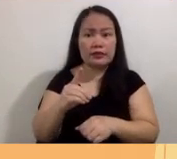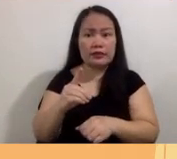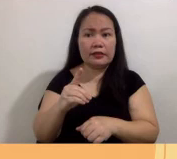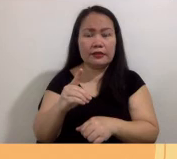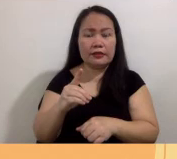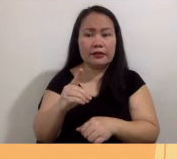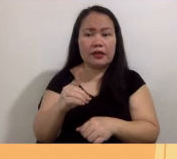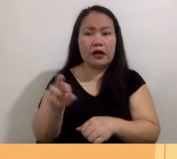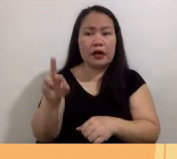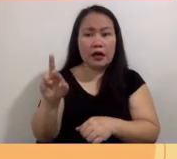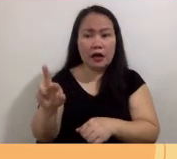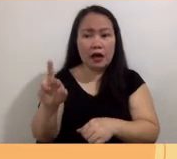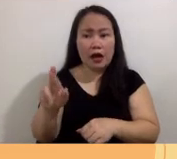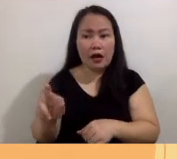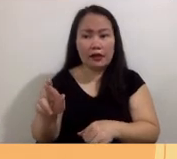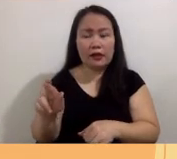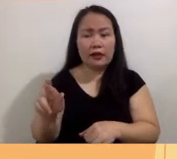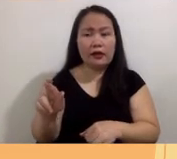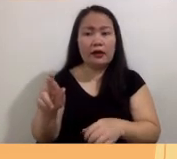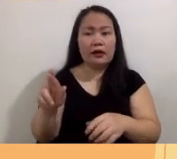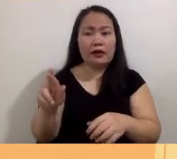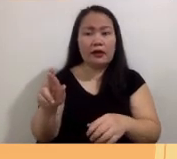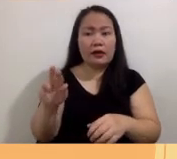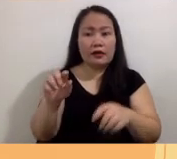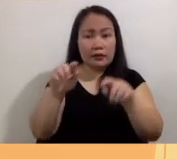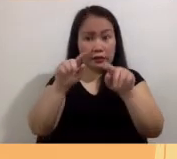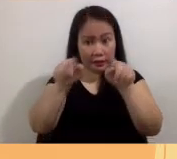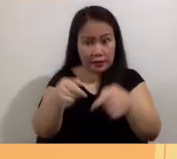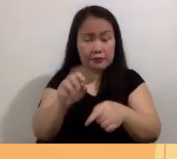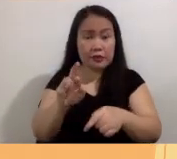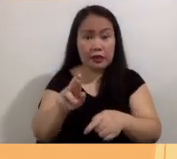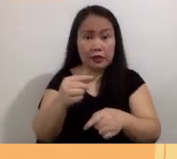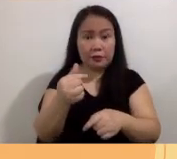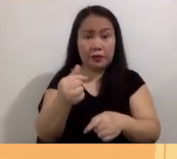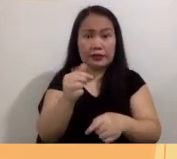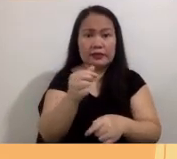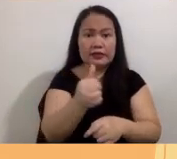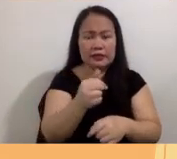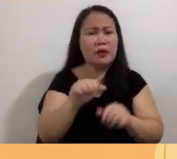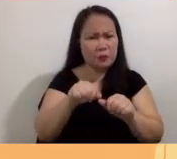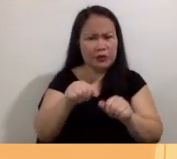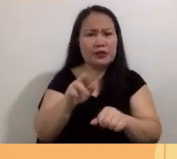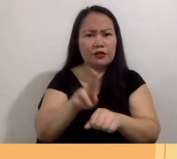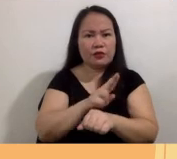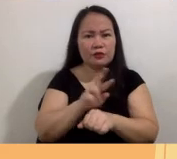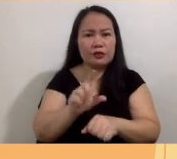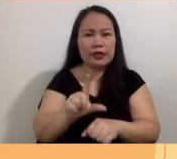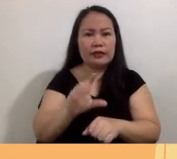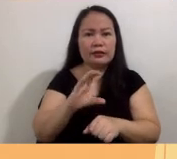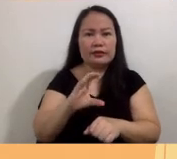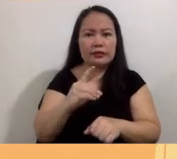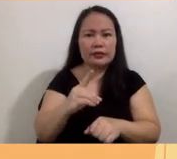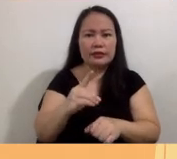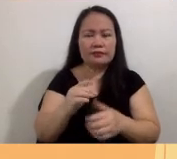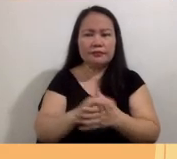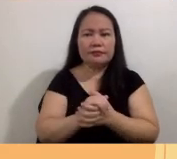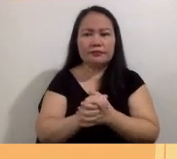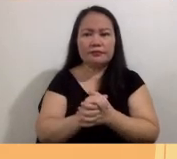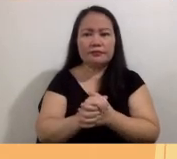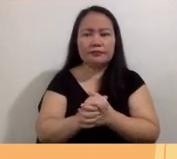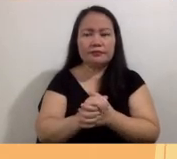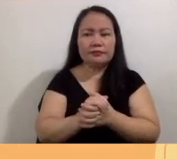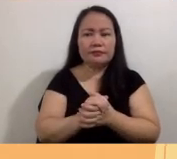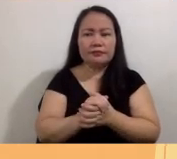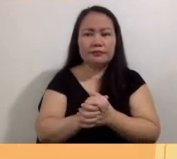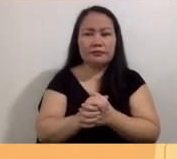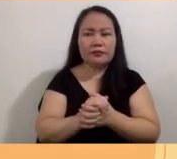the LCD here is R times R plus 10. So, pwede rin yun. Pwede kang gumamit ng cancellation dito